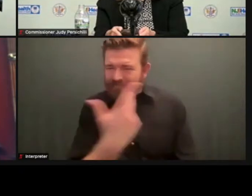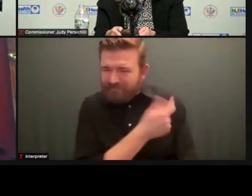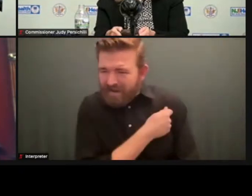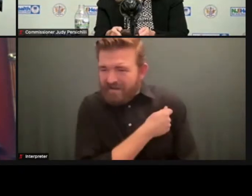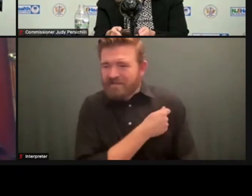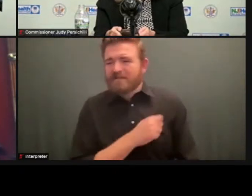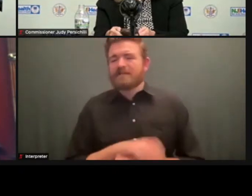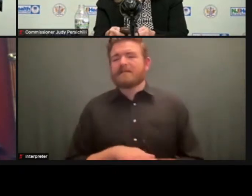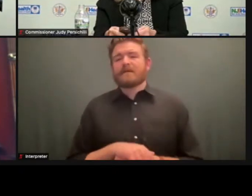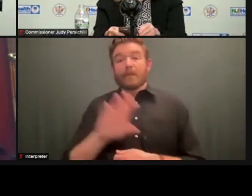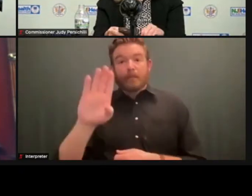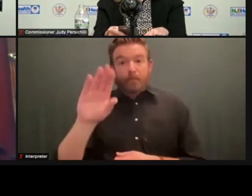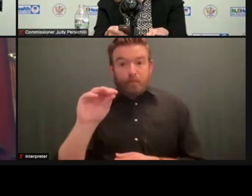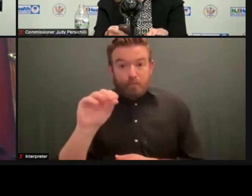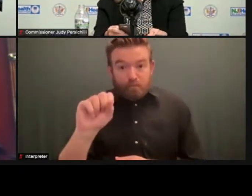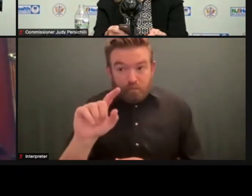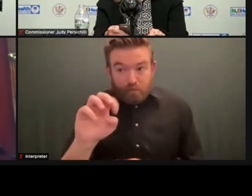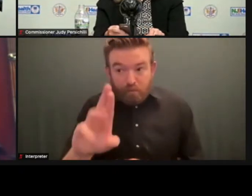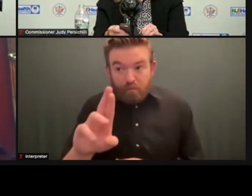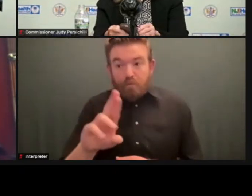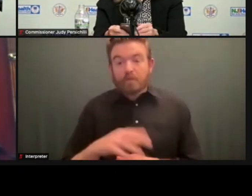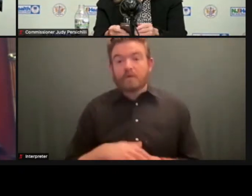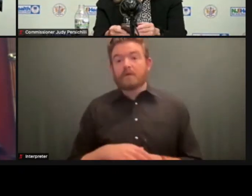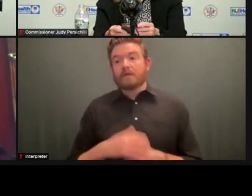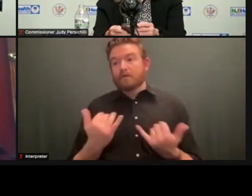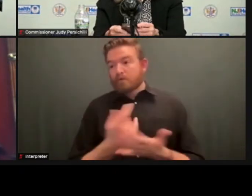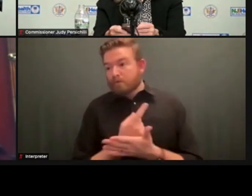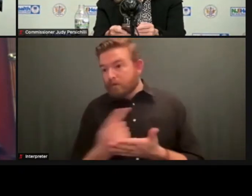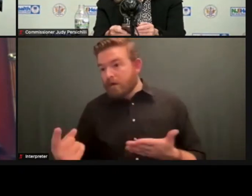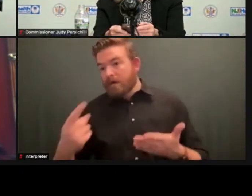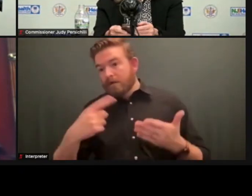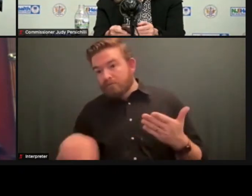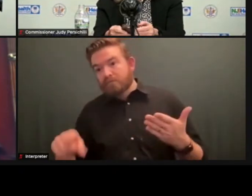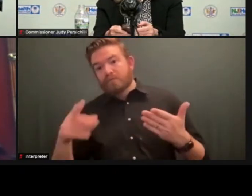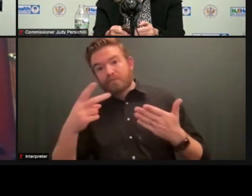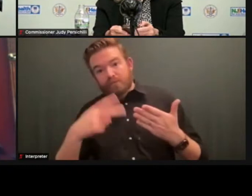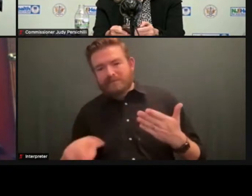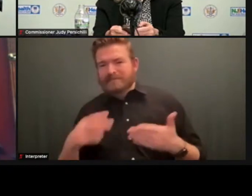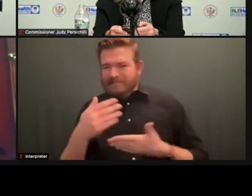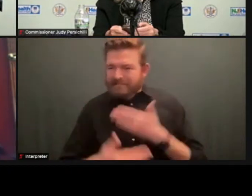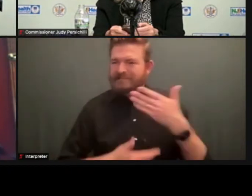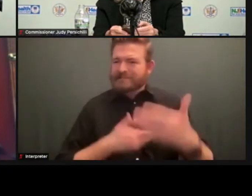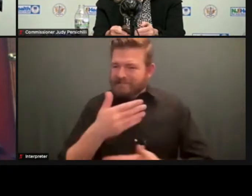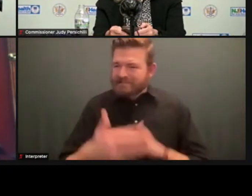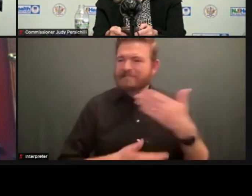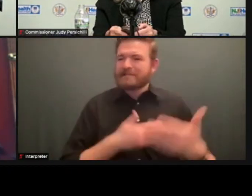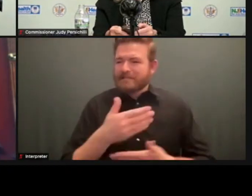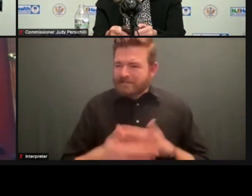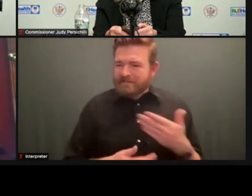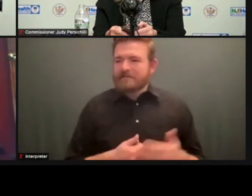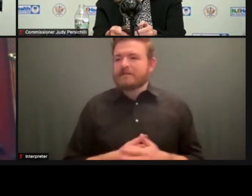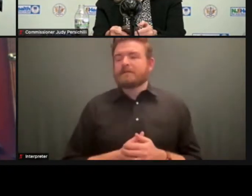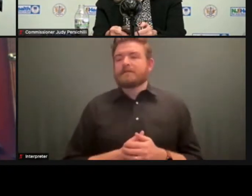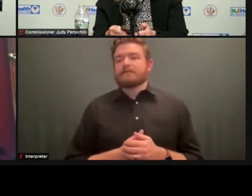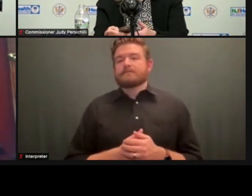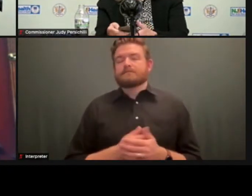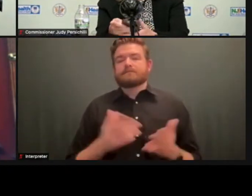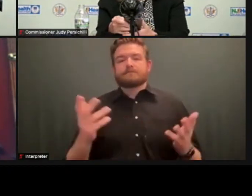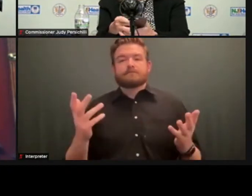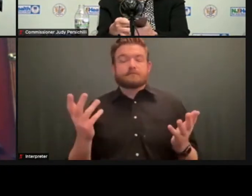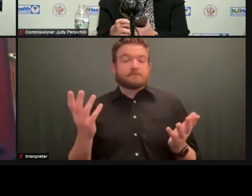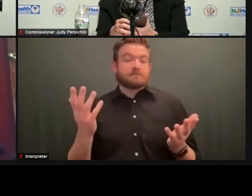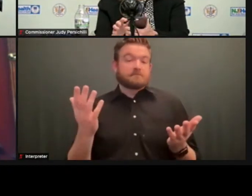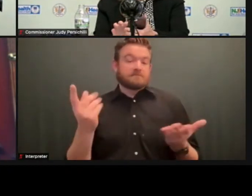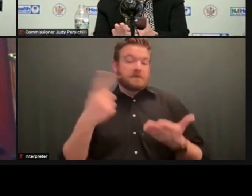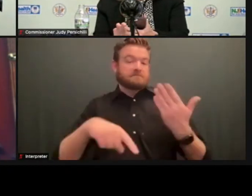next week or two. We will be together again in person, unless you hear otherwise, in Trenton a week from today at